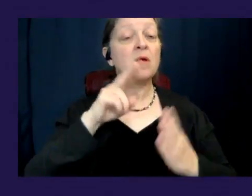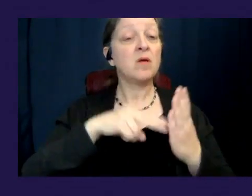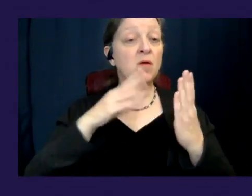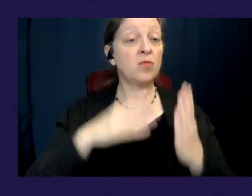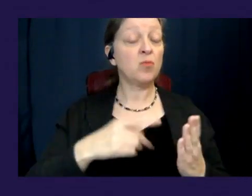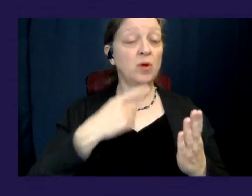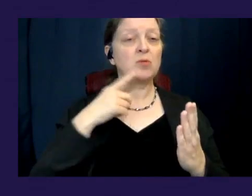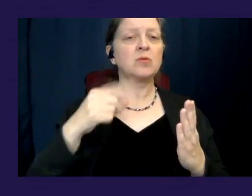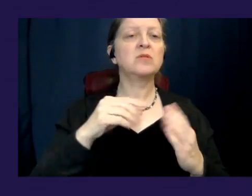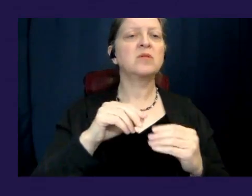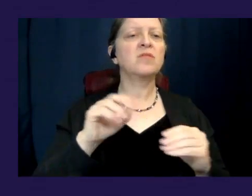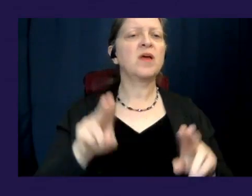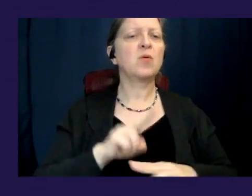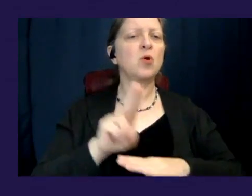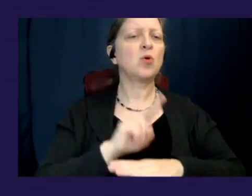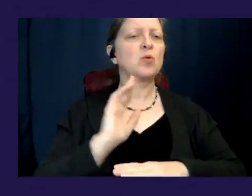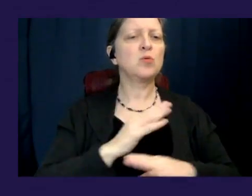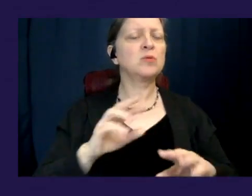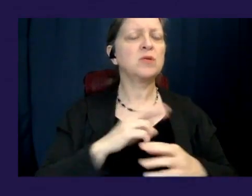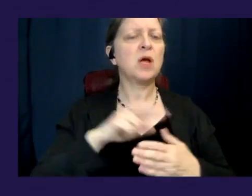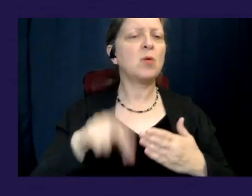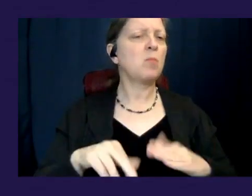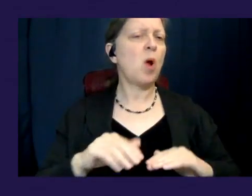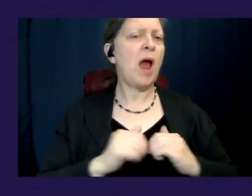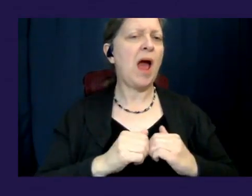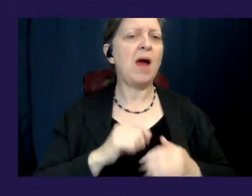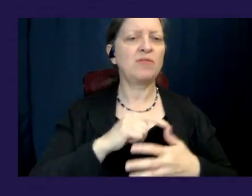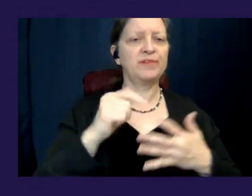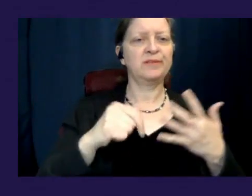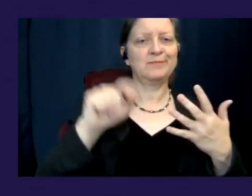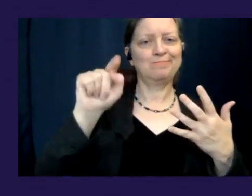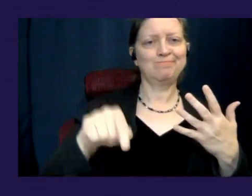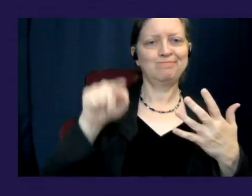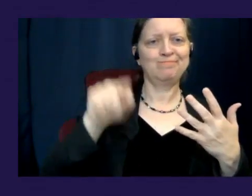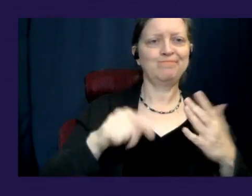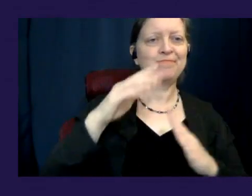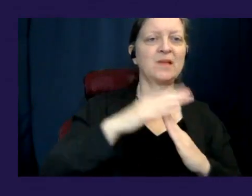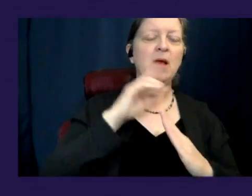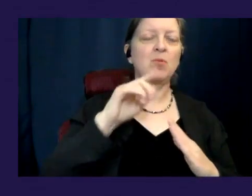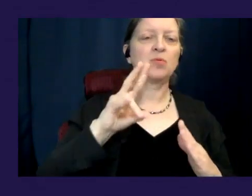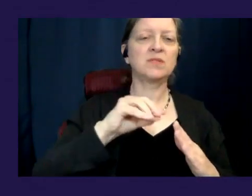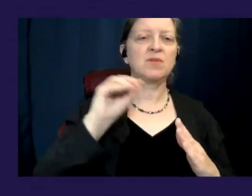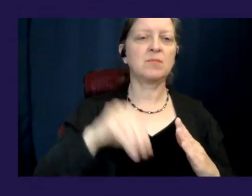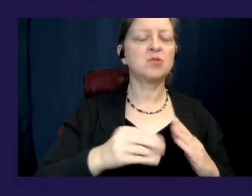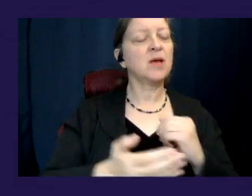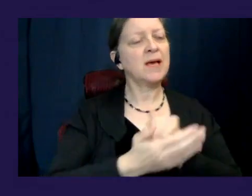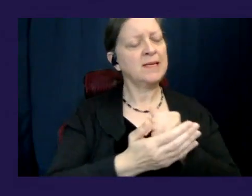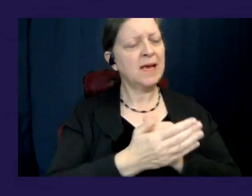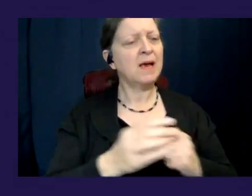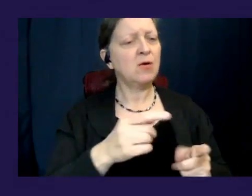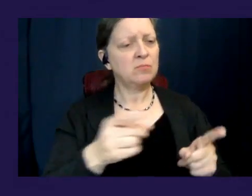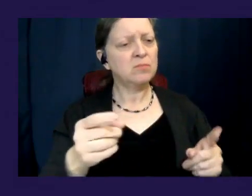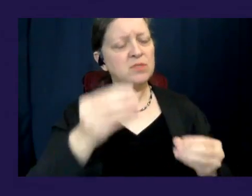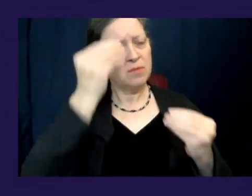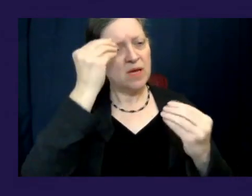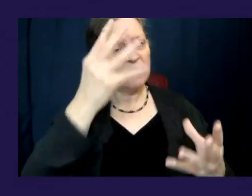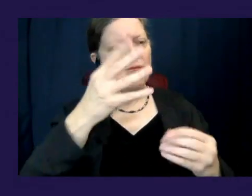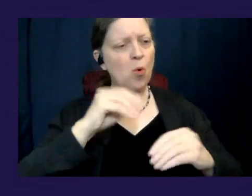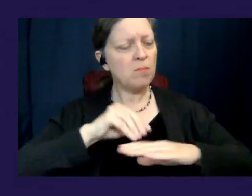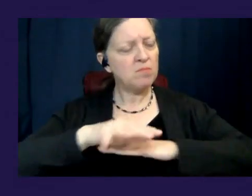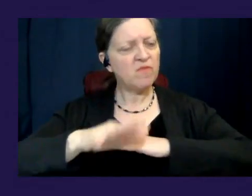ones, it's about 70%, where it does help them inform communication strategies, but also personal understanding of vaccine confidence issues,